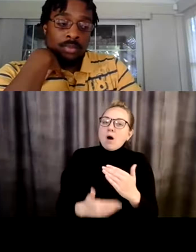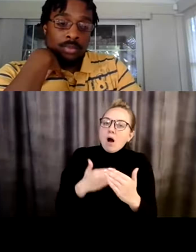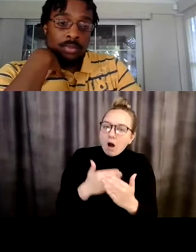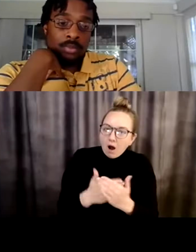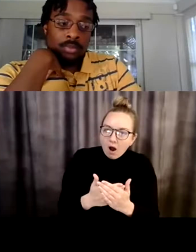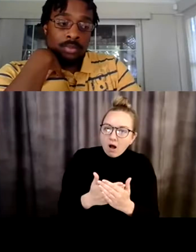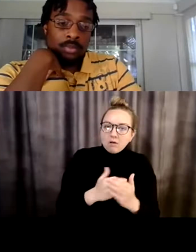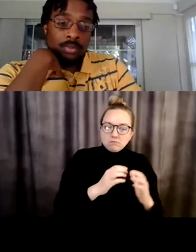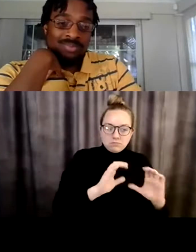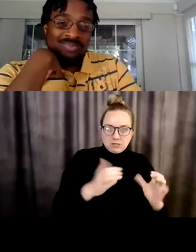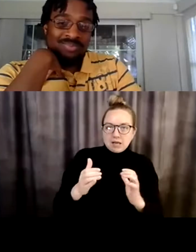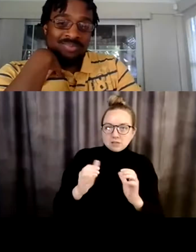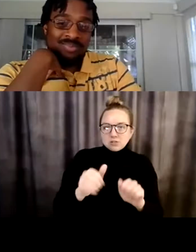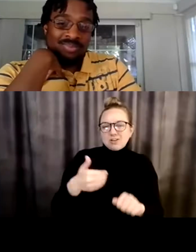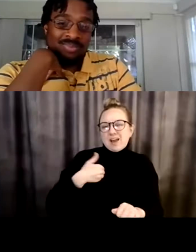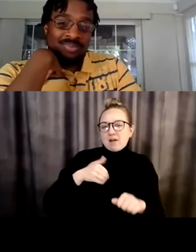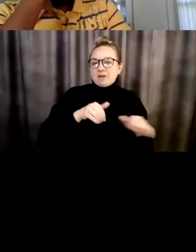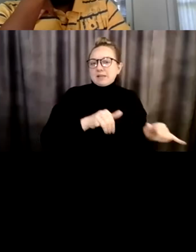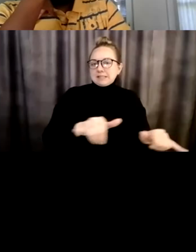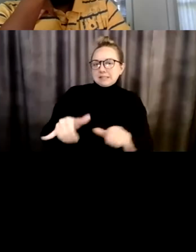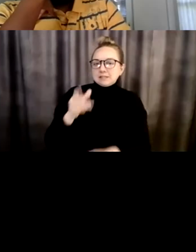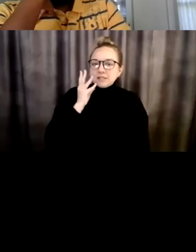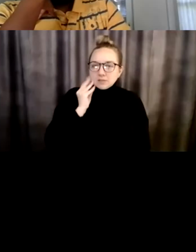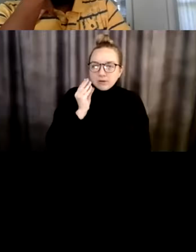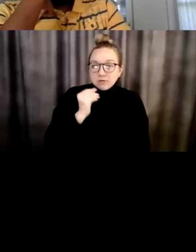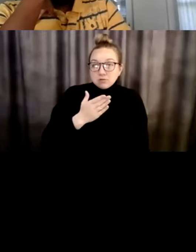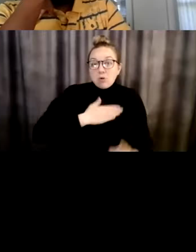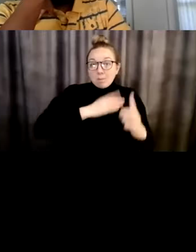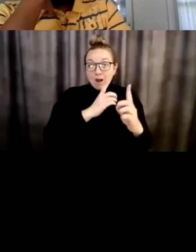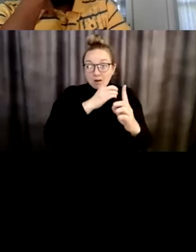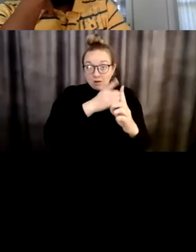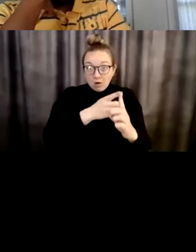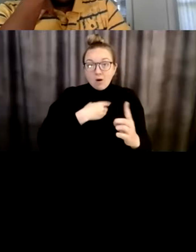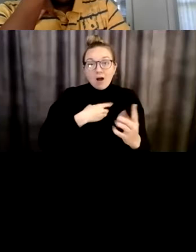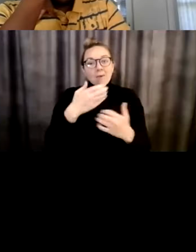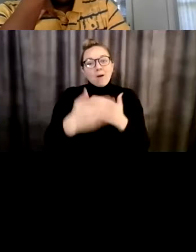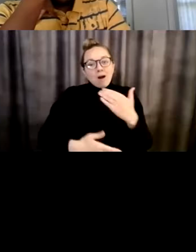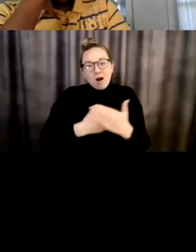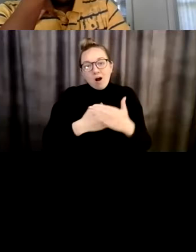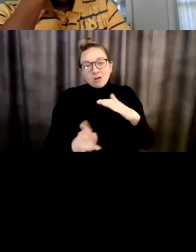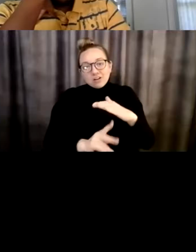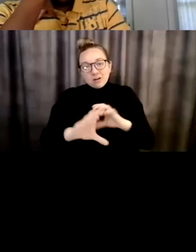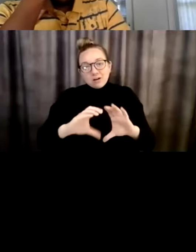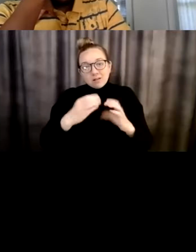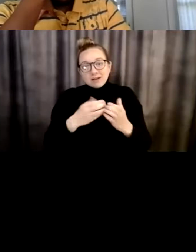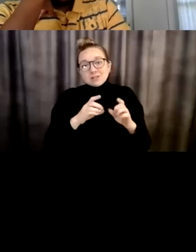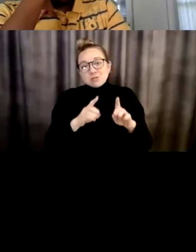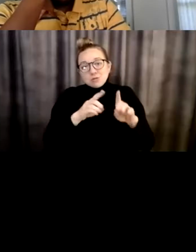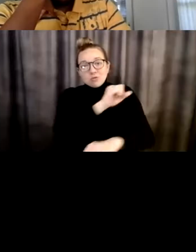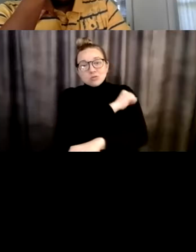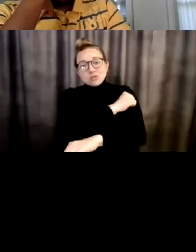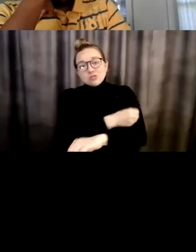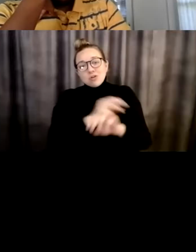My motive is to get all the kindergarten classes to come to the Strong Museum at least twice throughout the school year.